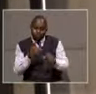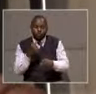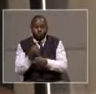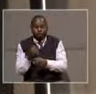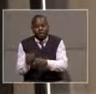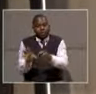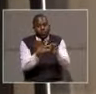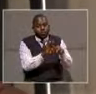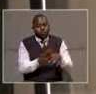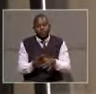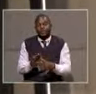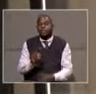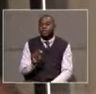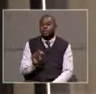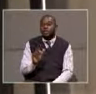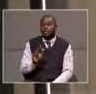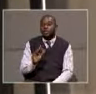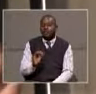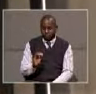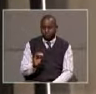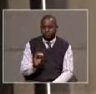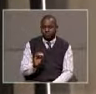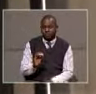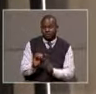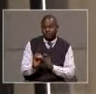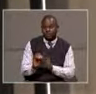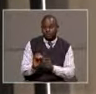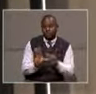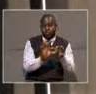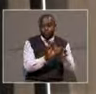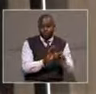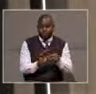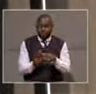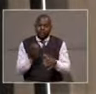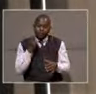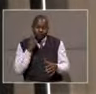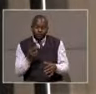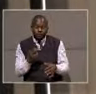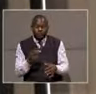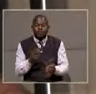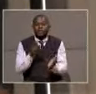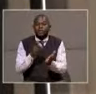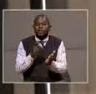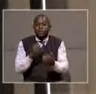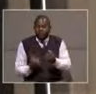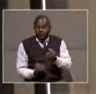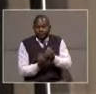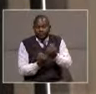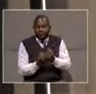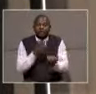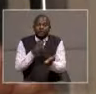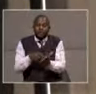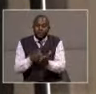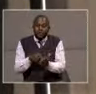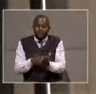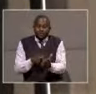with NARO, National Agricultural Research Organization, so that the mother seed, the foundation seed, the